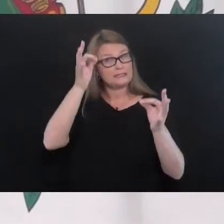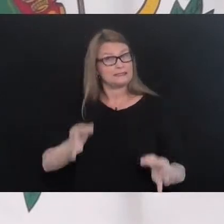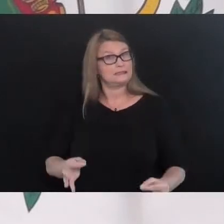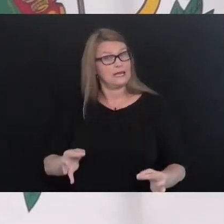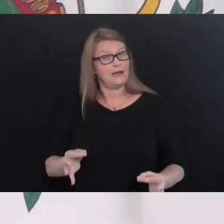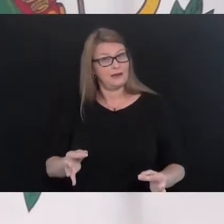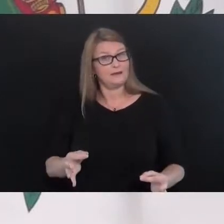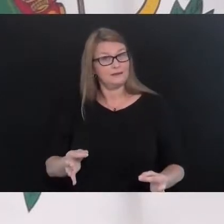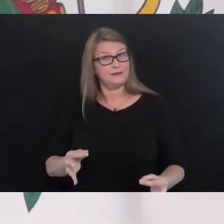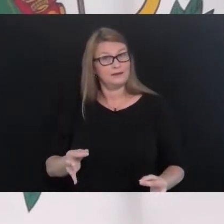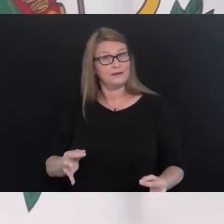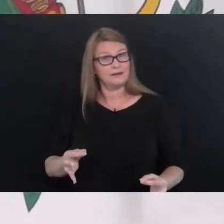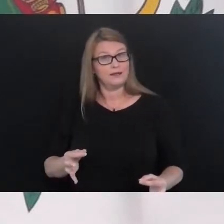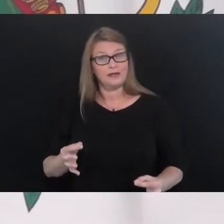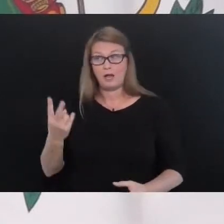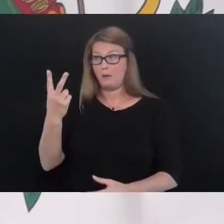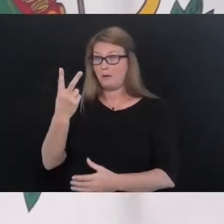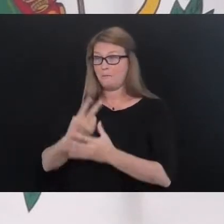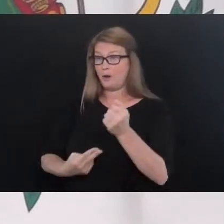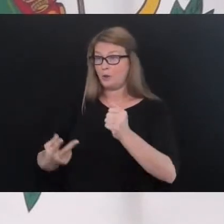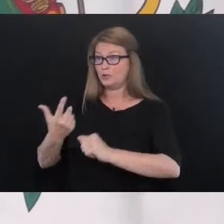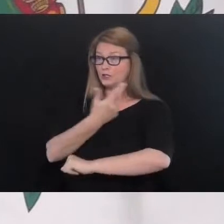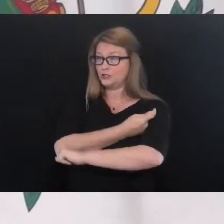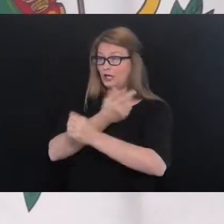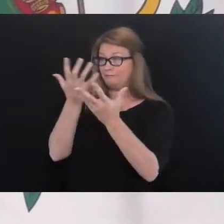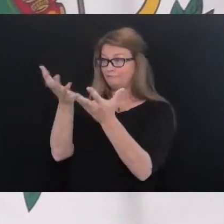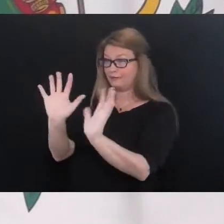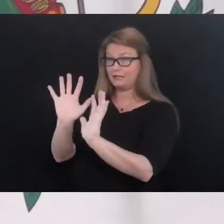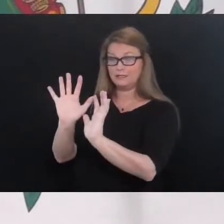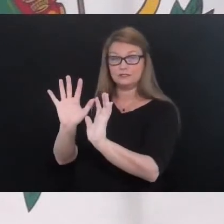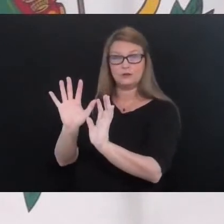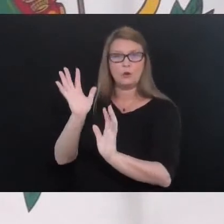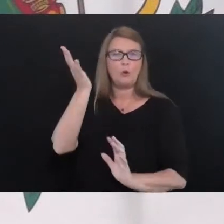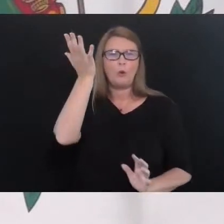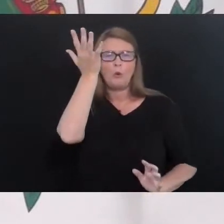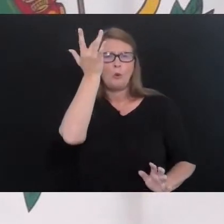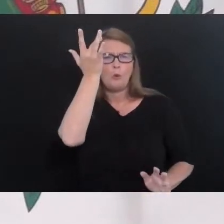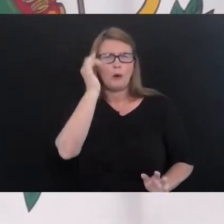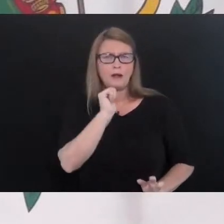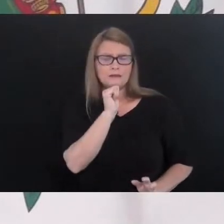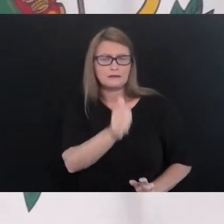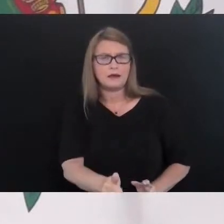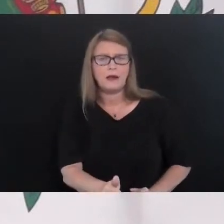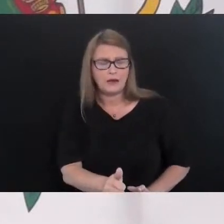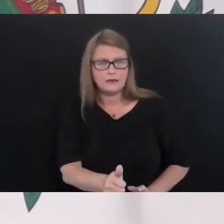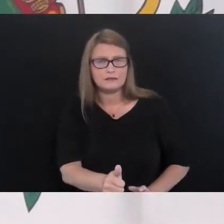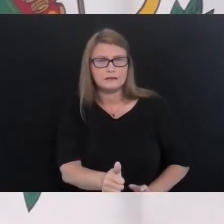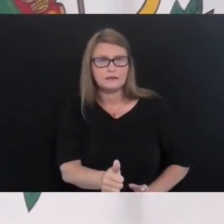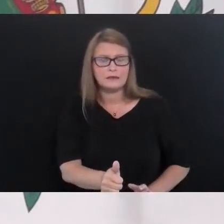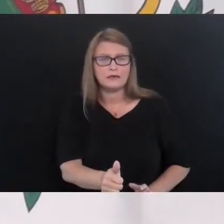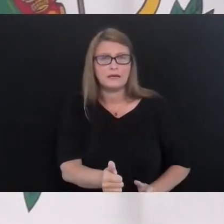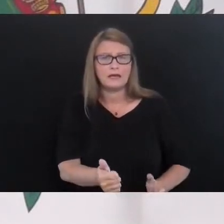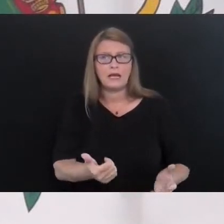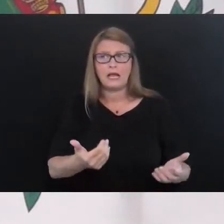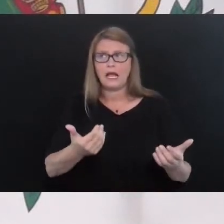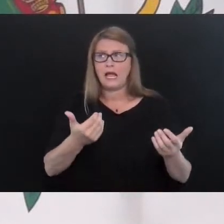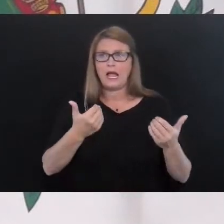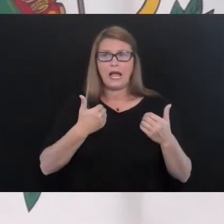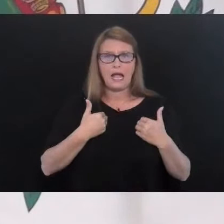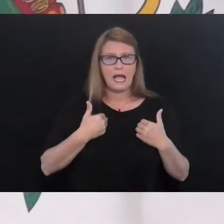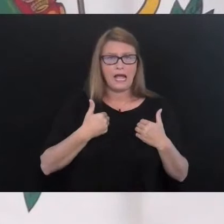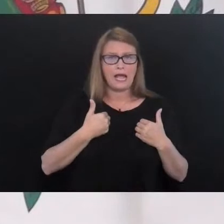life to get both your shots, how in the world can you take this